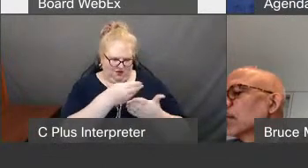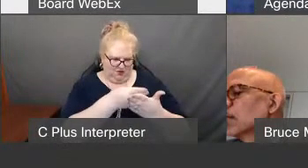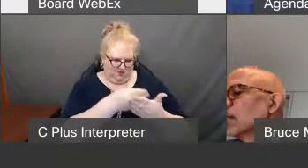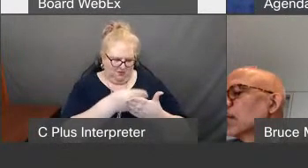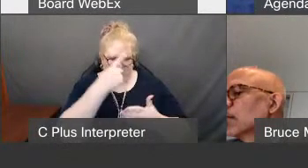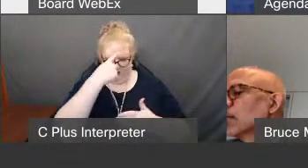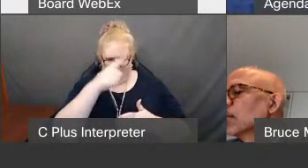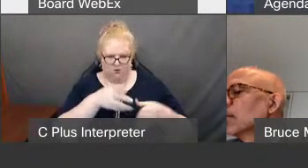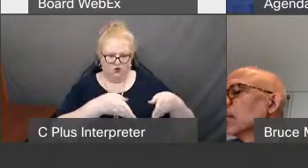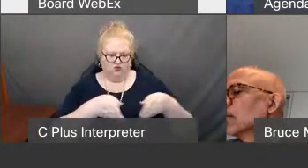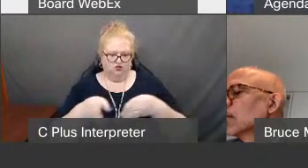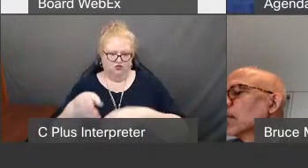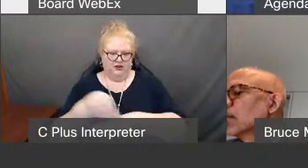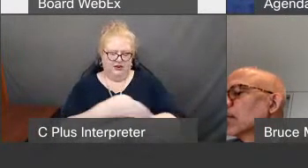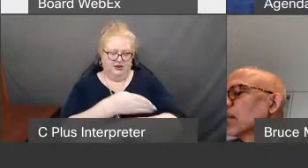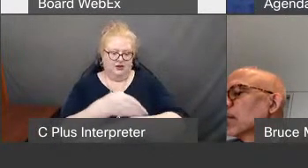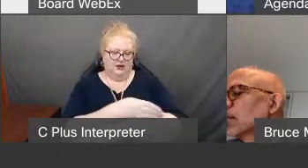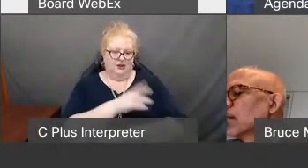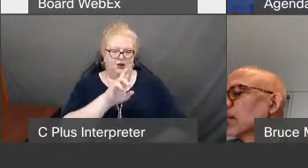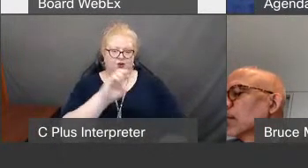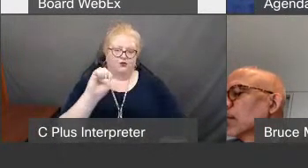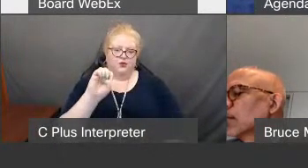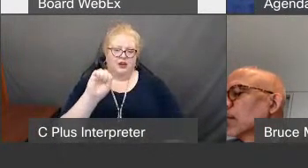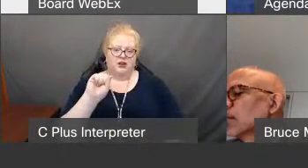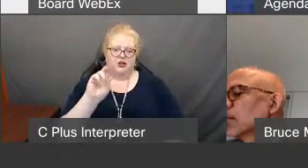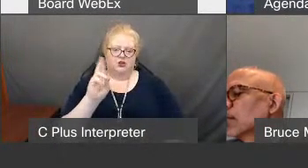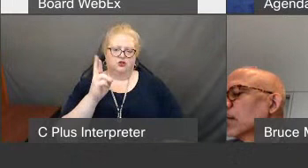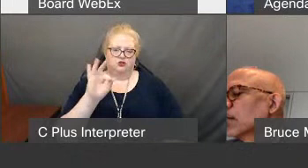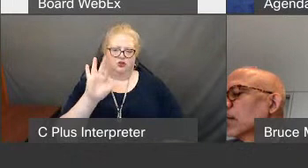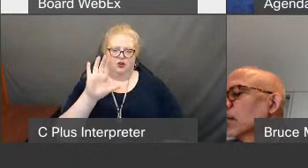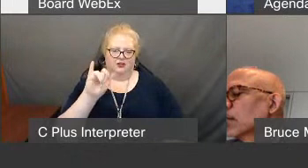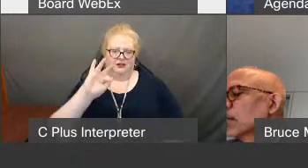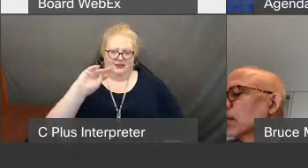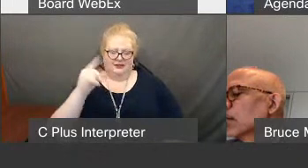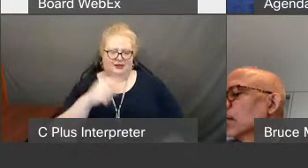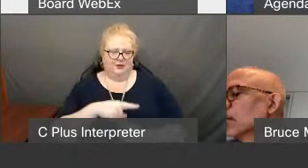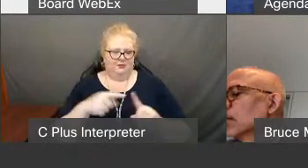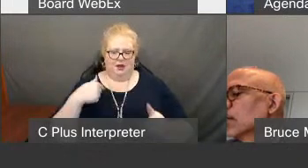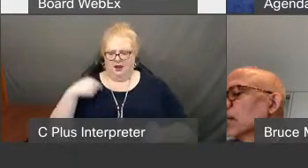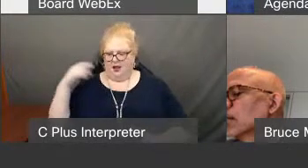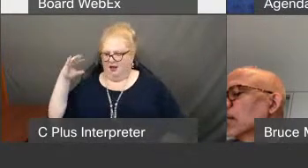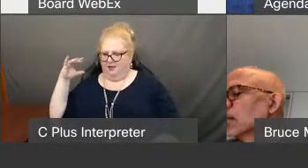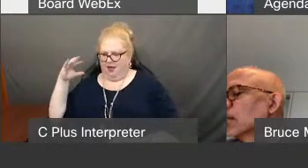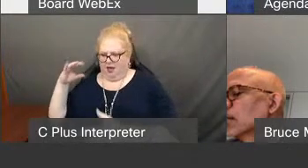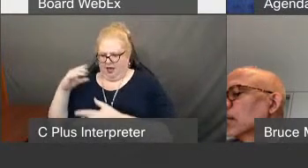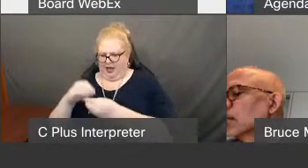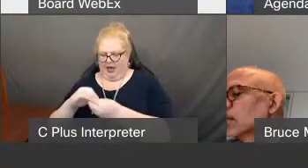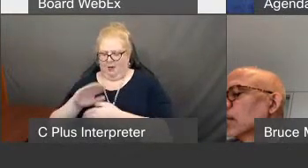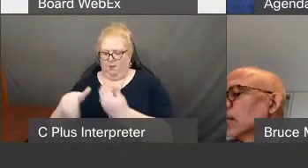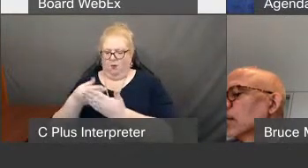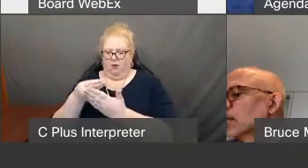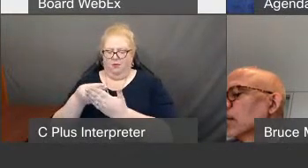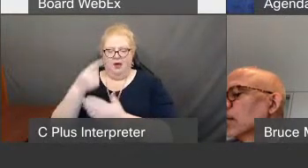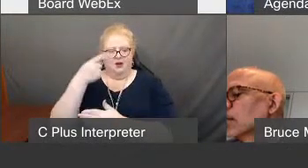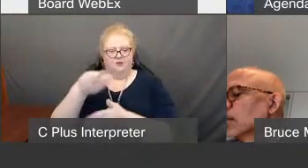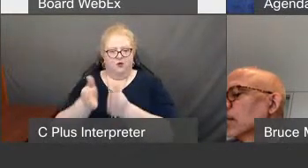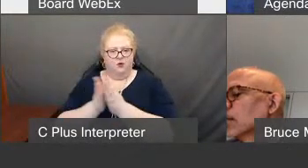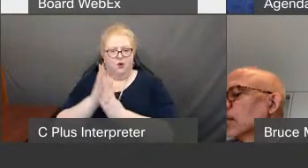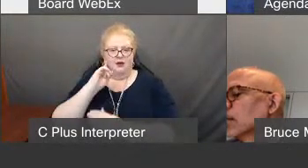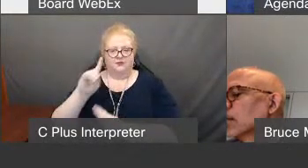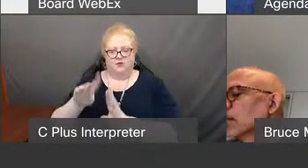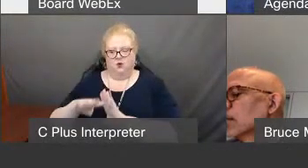too, I've added up all the dollars that we've requested in drainage projects, and it is a